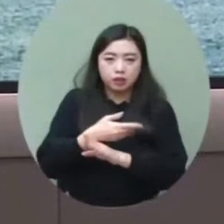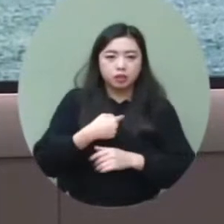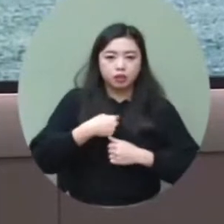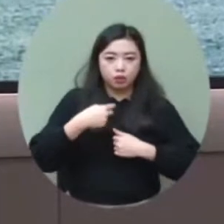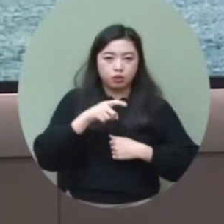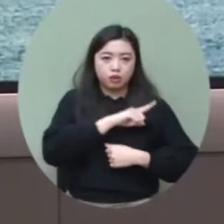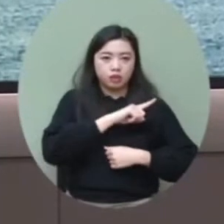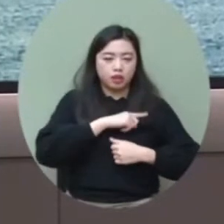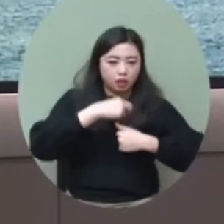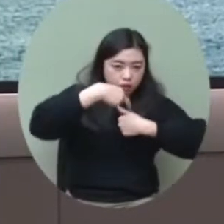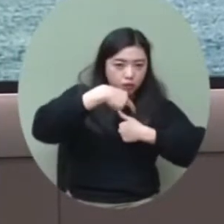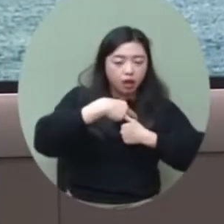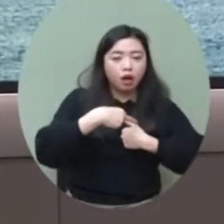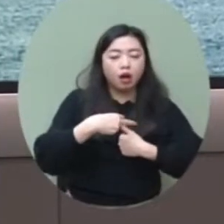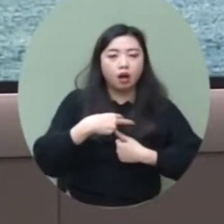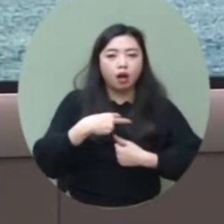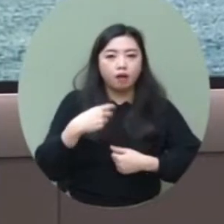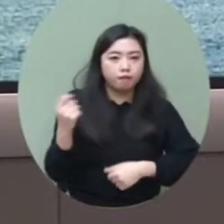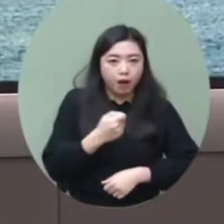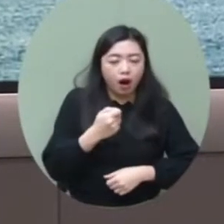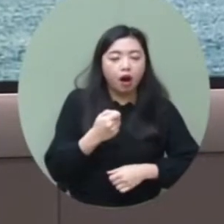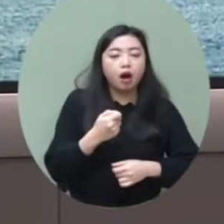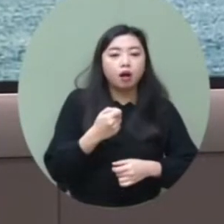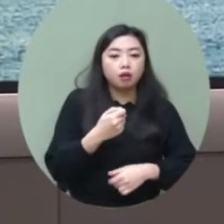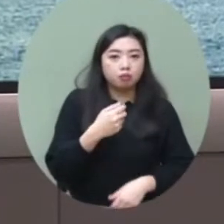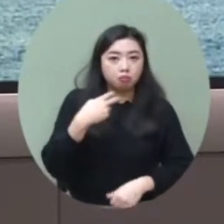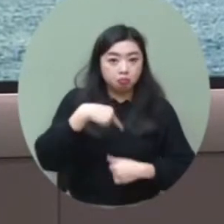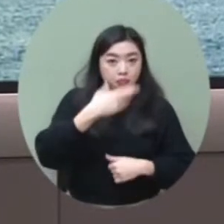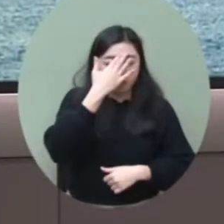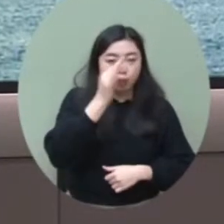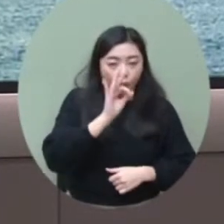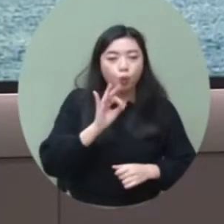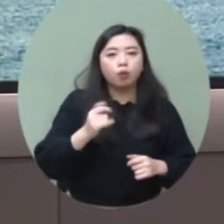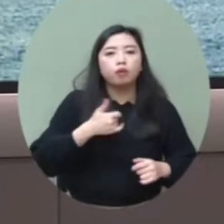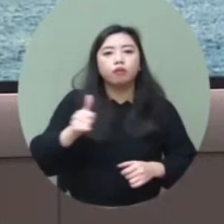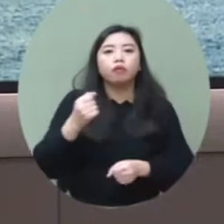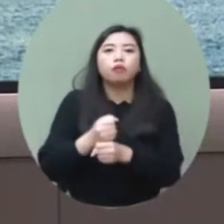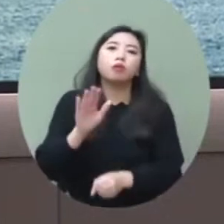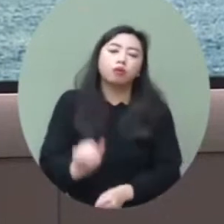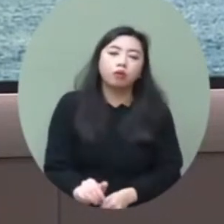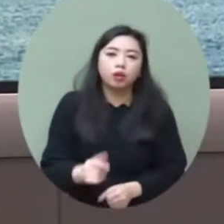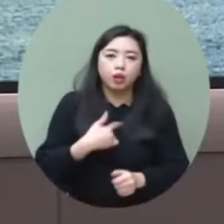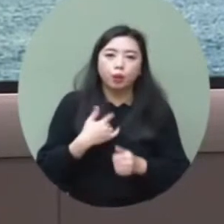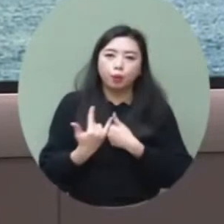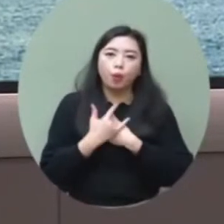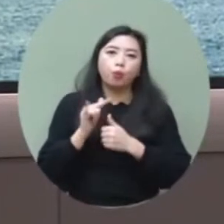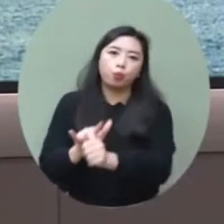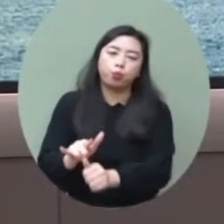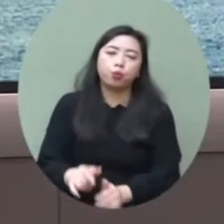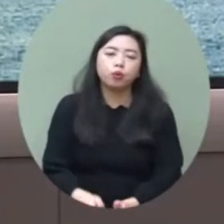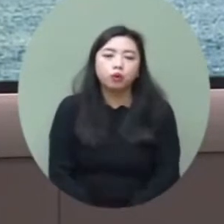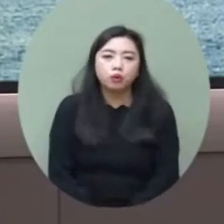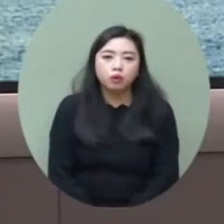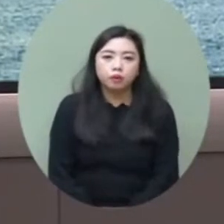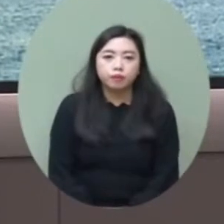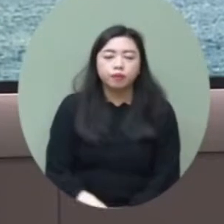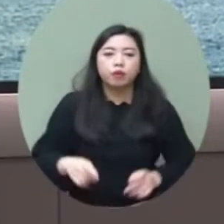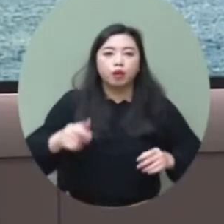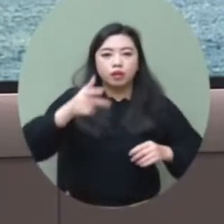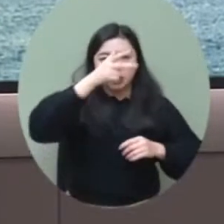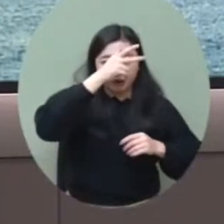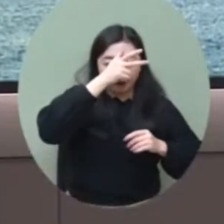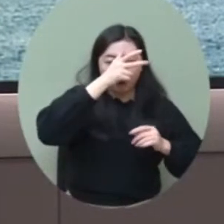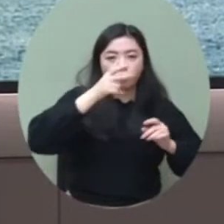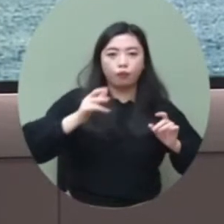patients. For the collaboration with the private hospital, we are happy that St. Paul's Hospital has